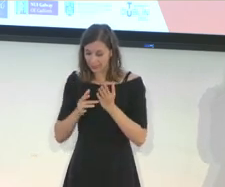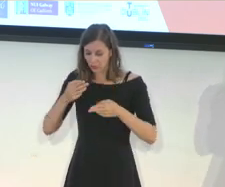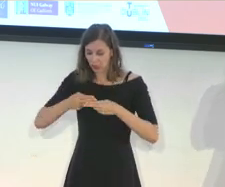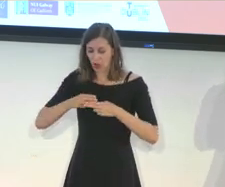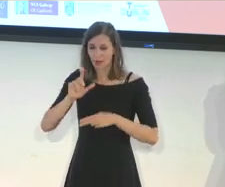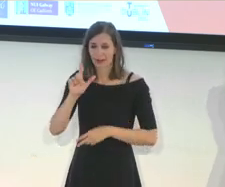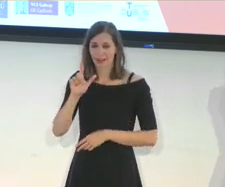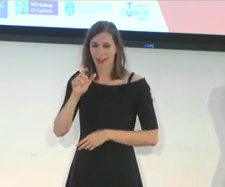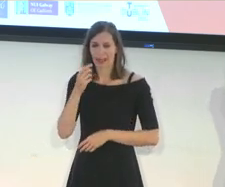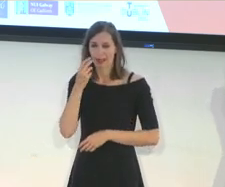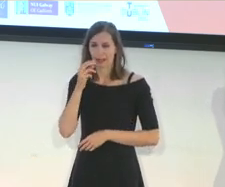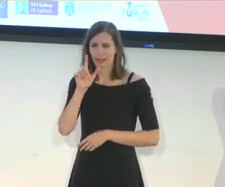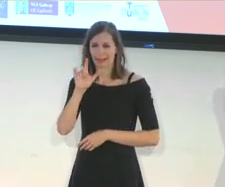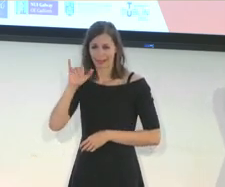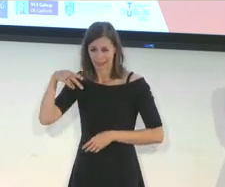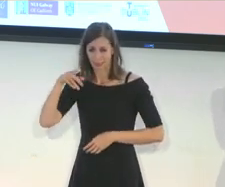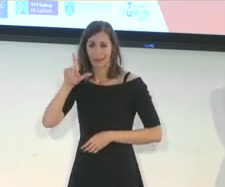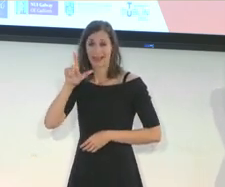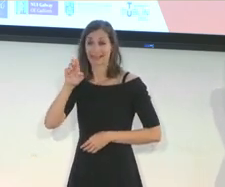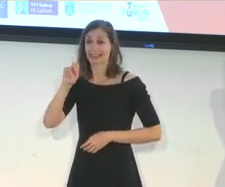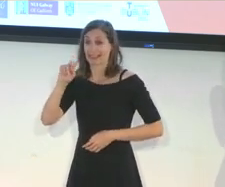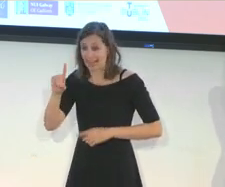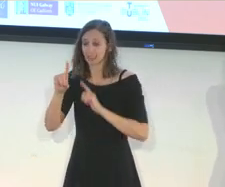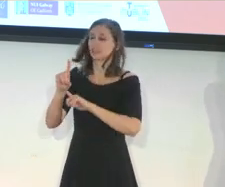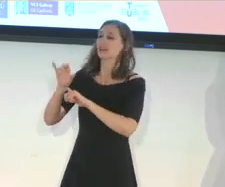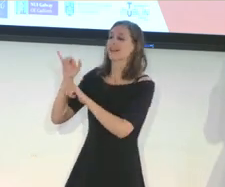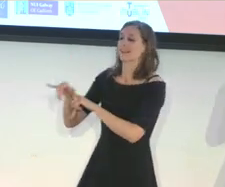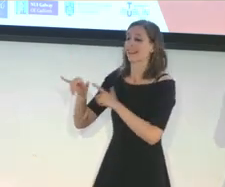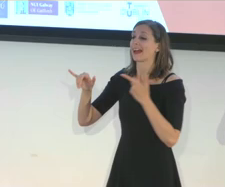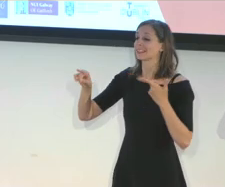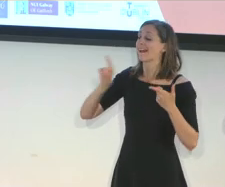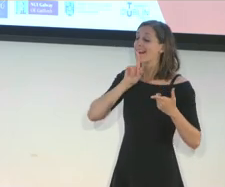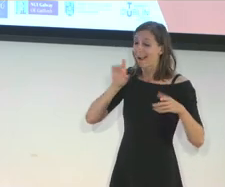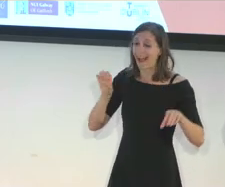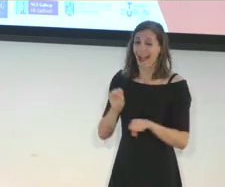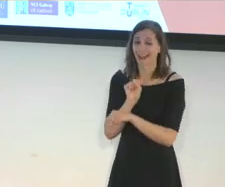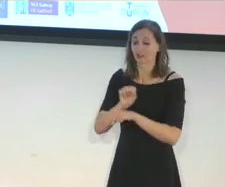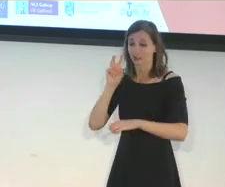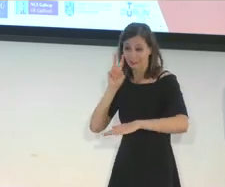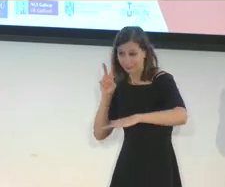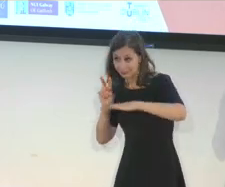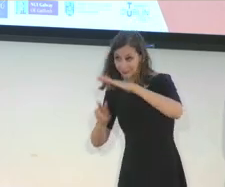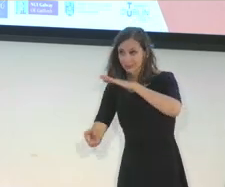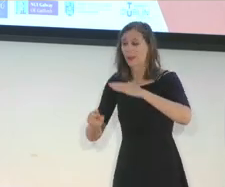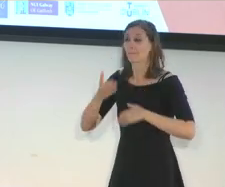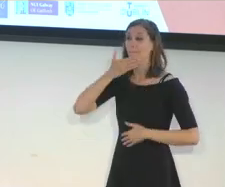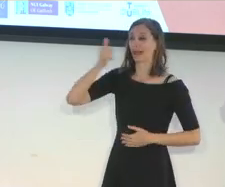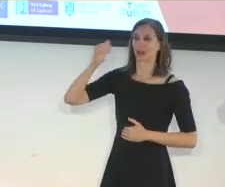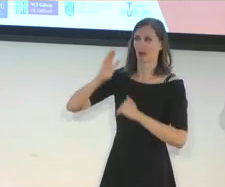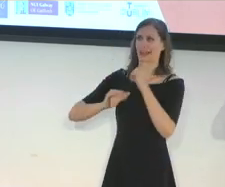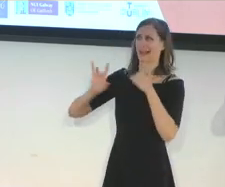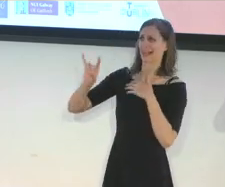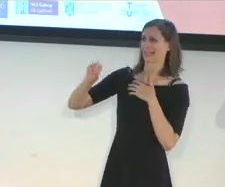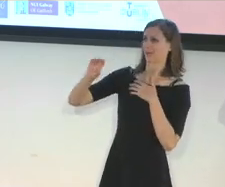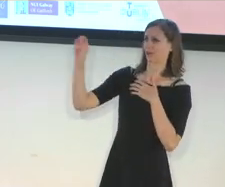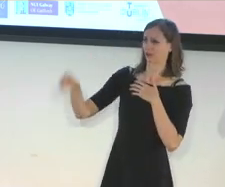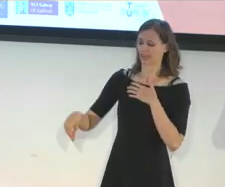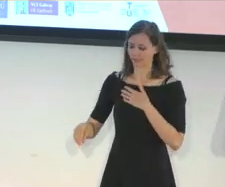performing better than humans at 52.3%. And there's another algorithm called AV Hubert, which was developed